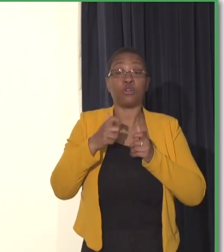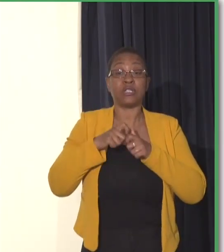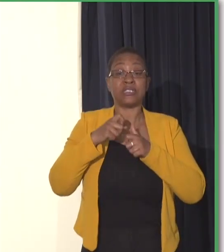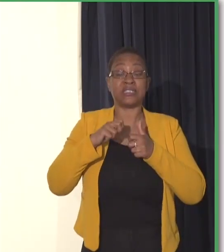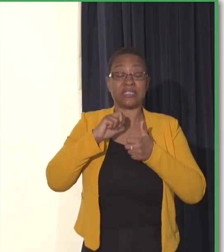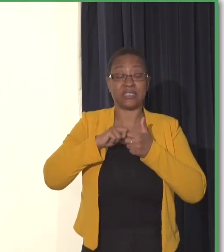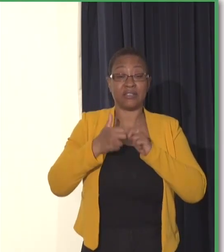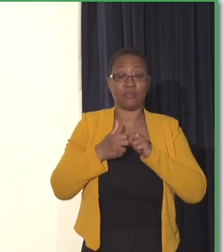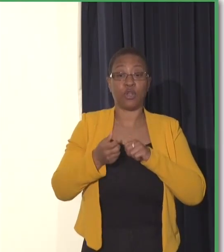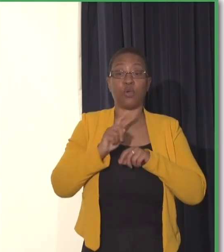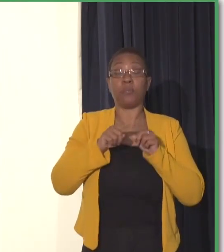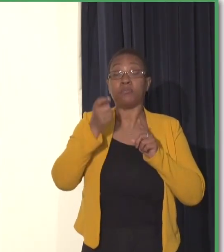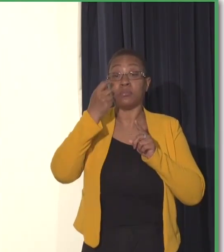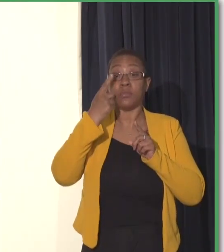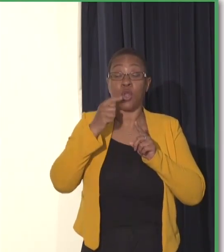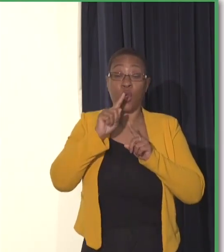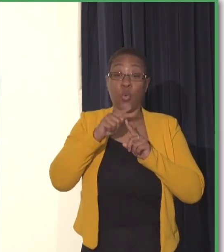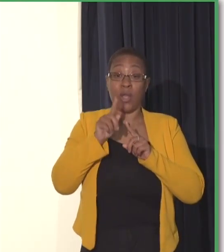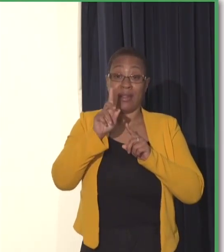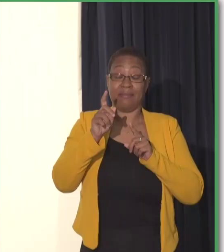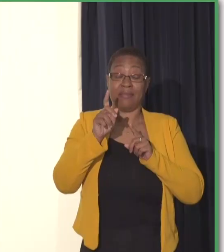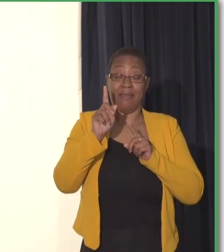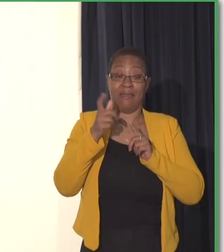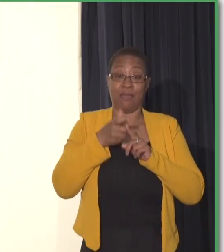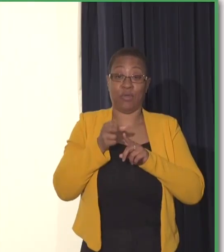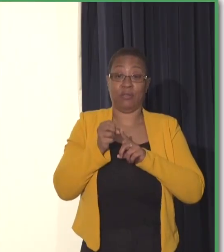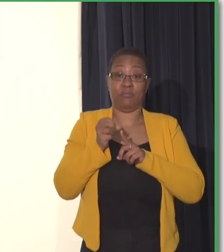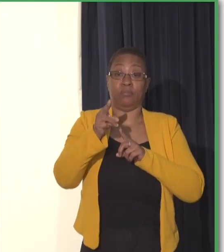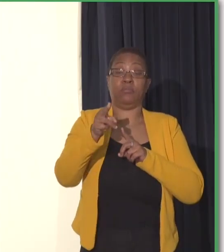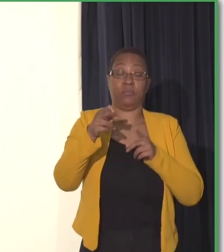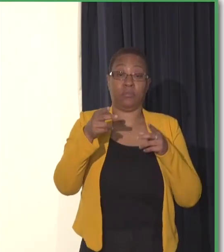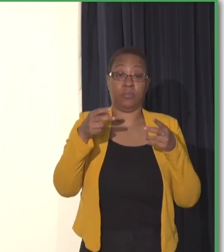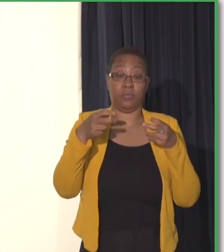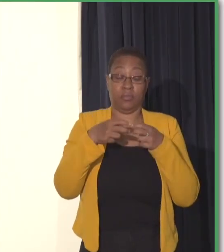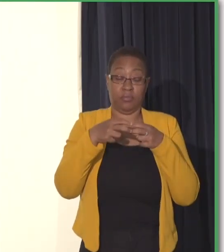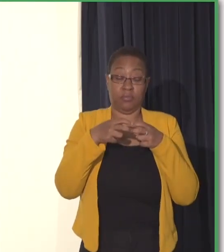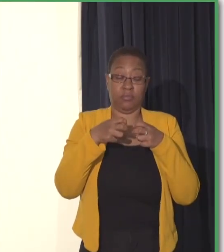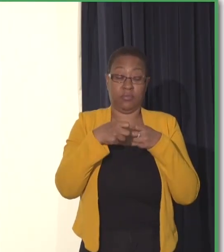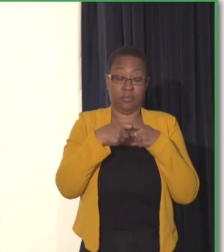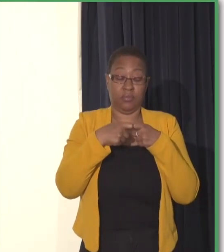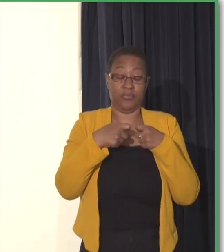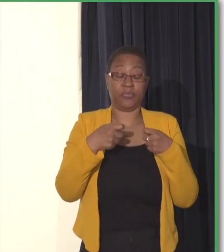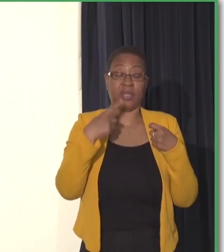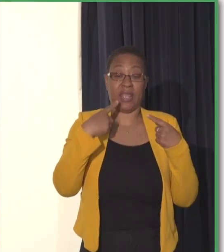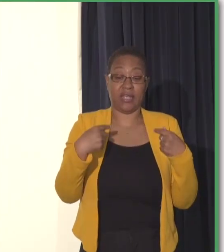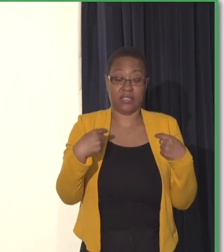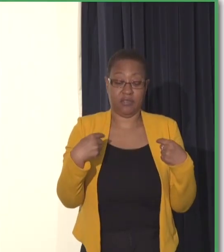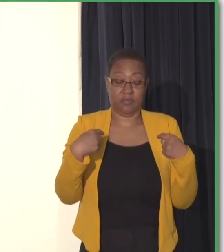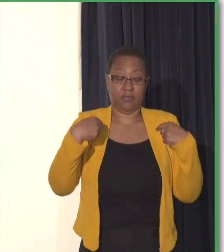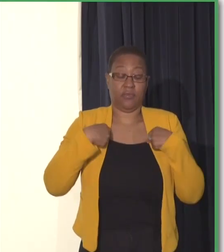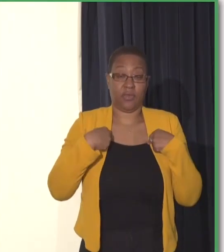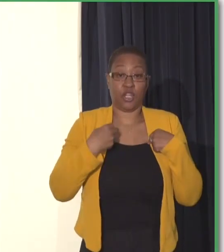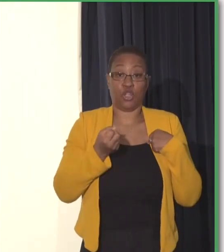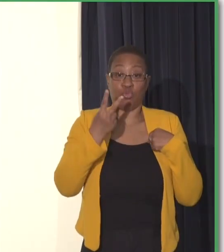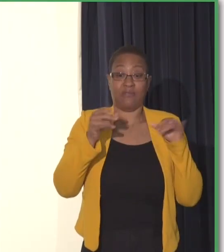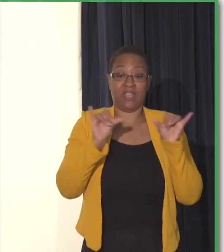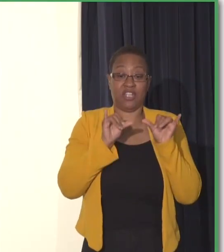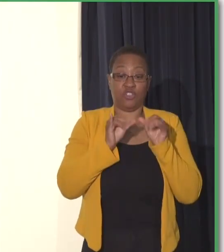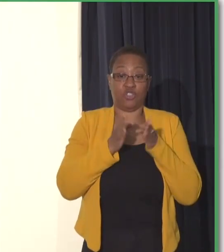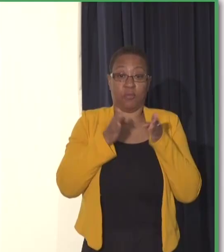connected to the skin for it to be effective, and they have to be 12 inches apart. So the reason it was designed that